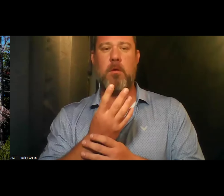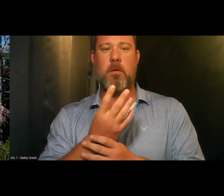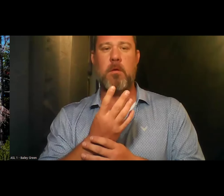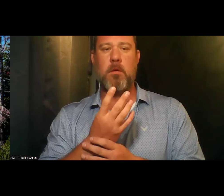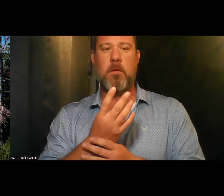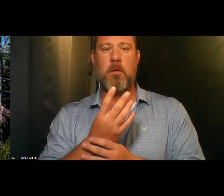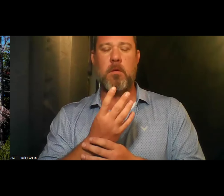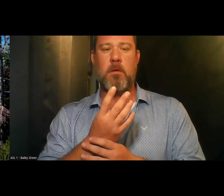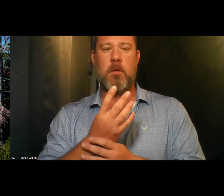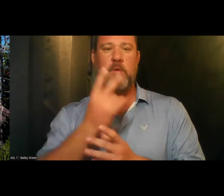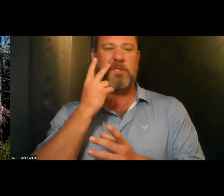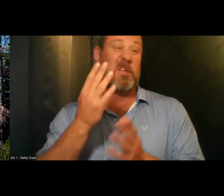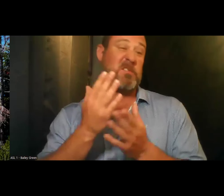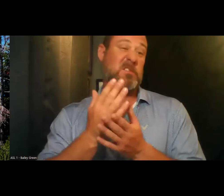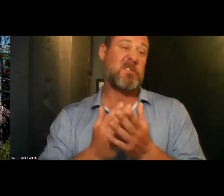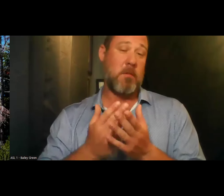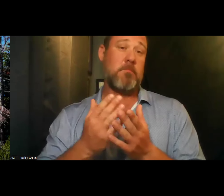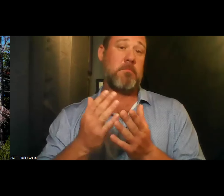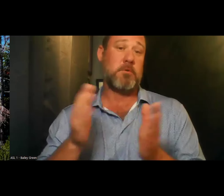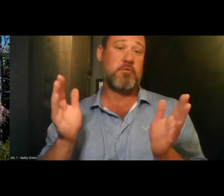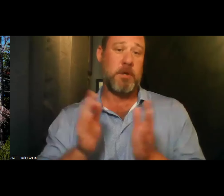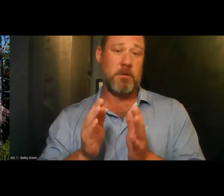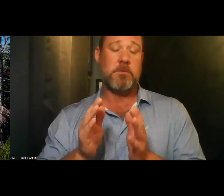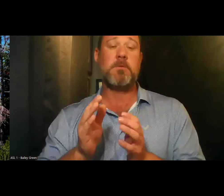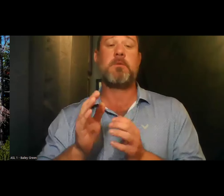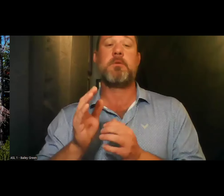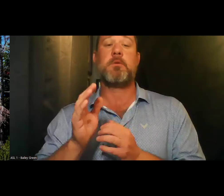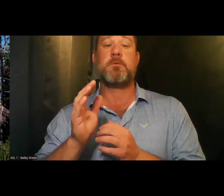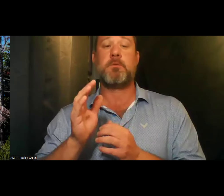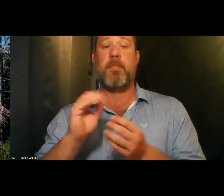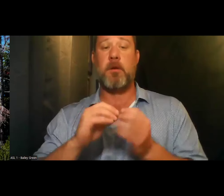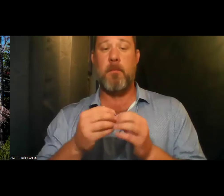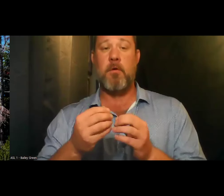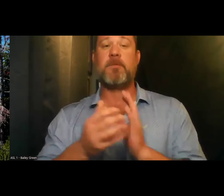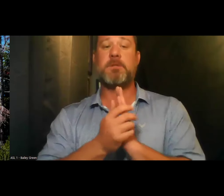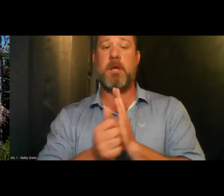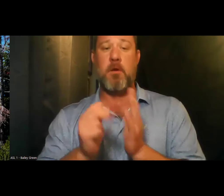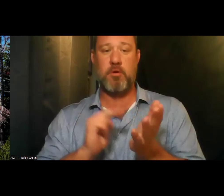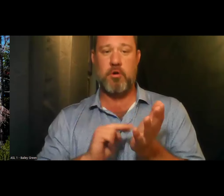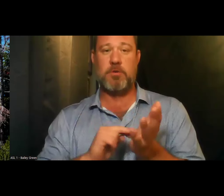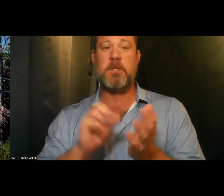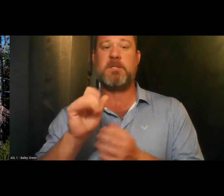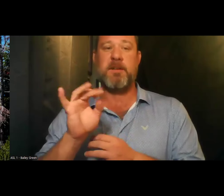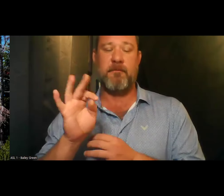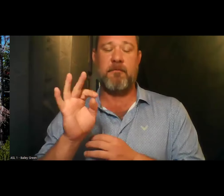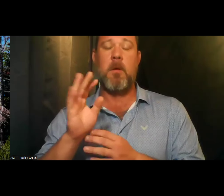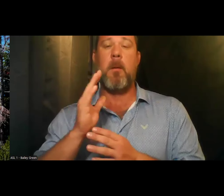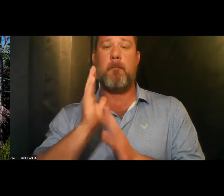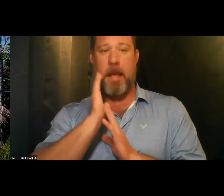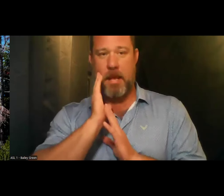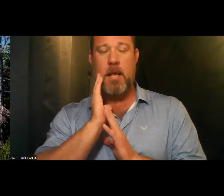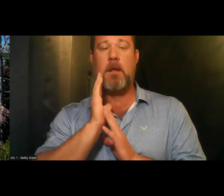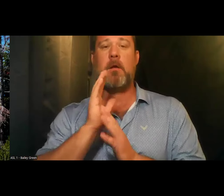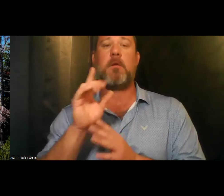some shrinkage in the SNF, the number of skilled nursing facilities and the number of SNF beds.